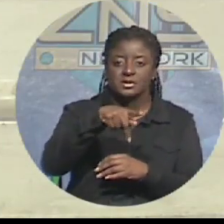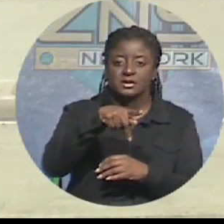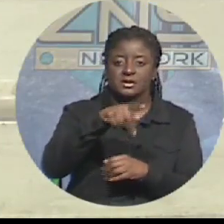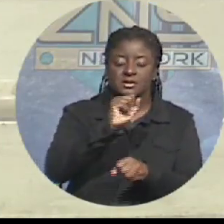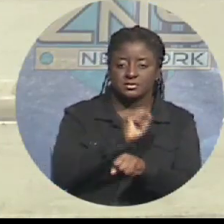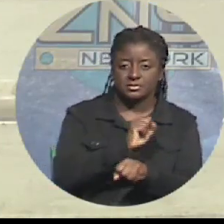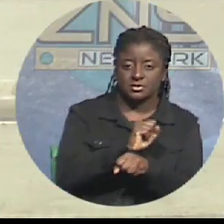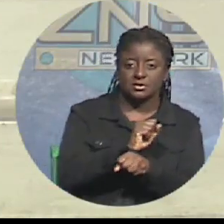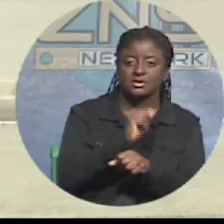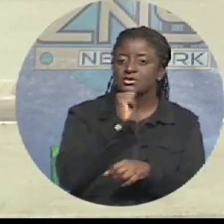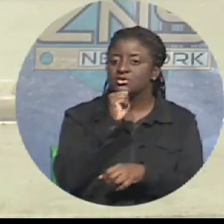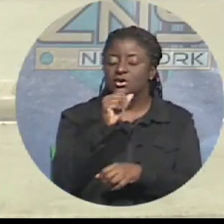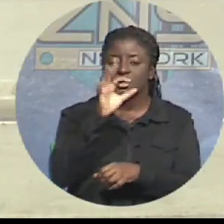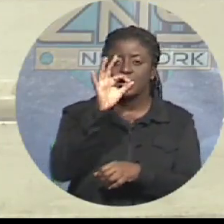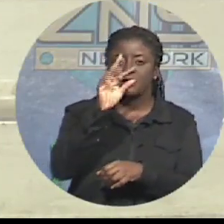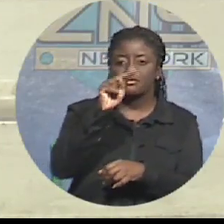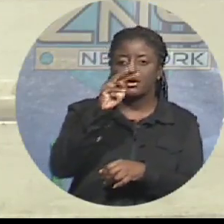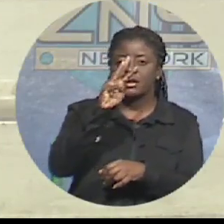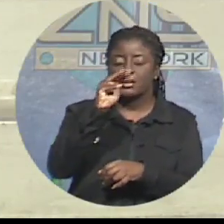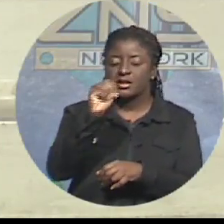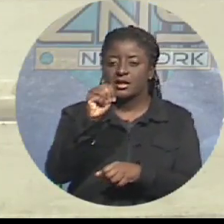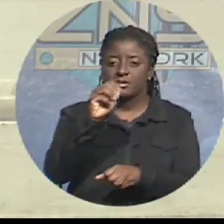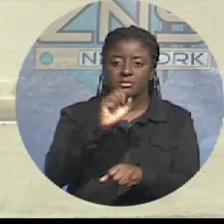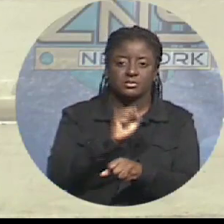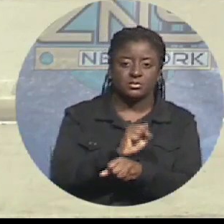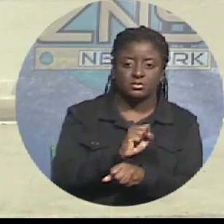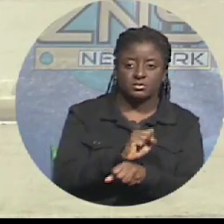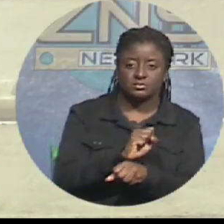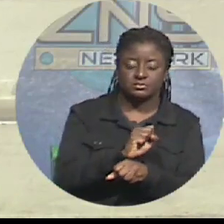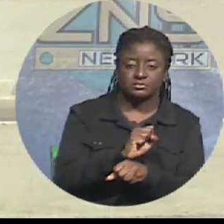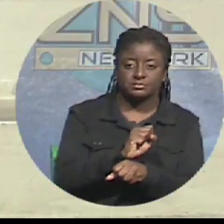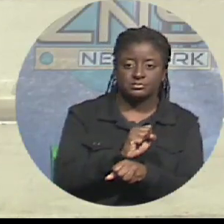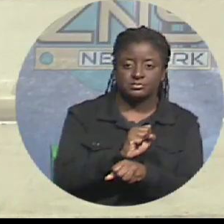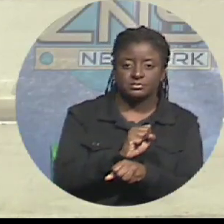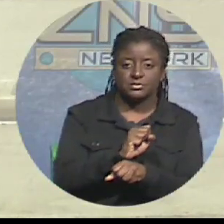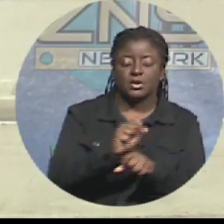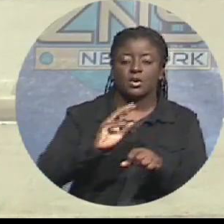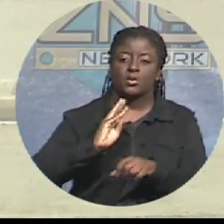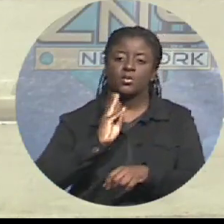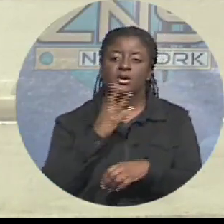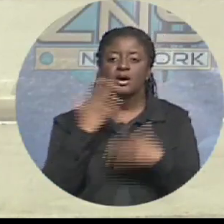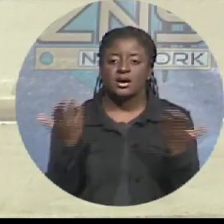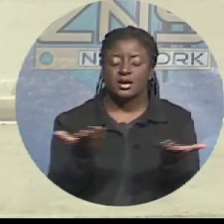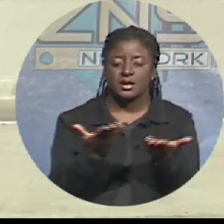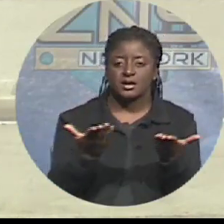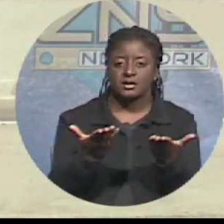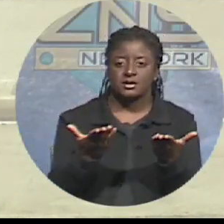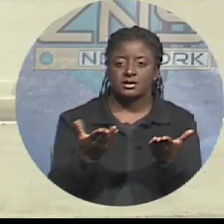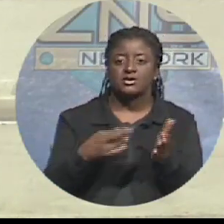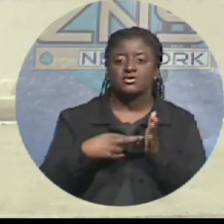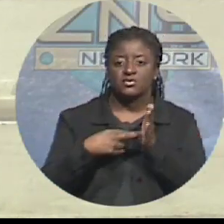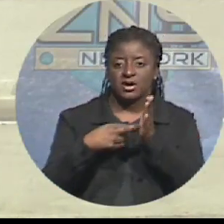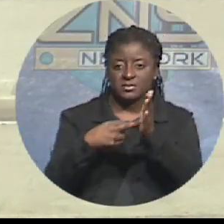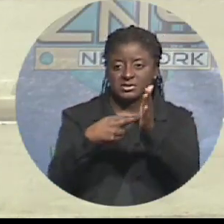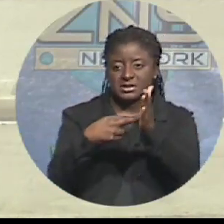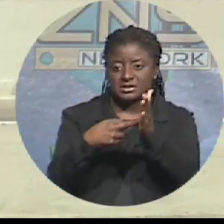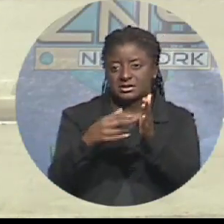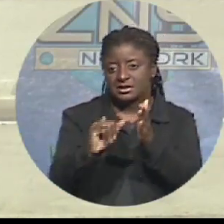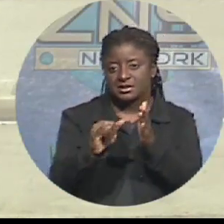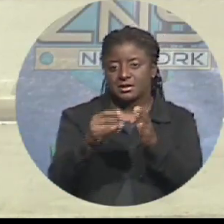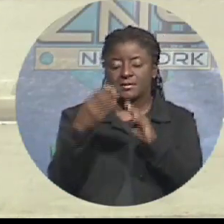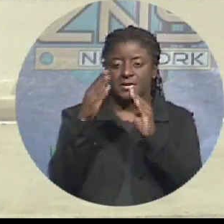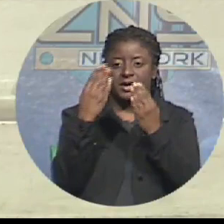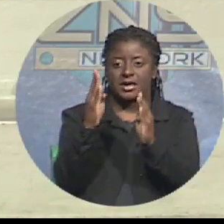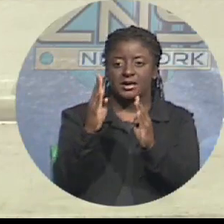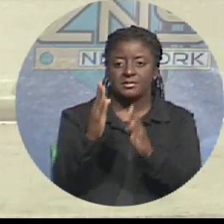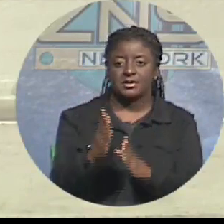F&M exercise. This is not a DNA exercise. We are here as representatives of the Bahamian community who